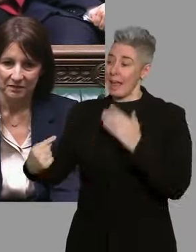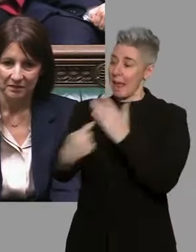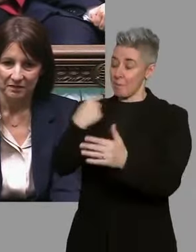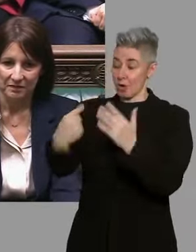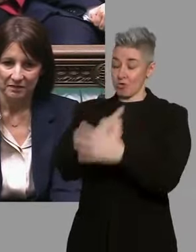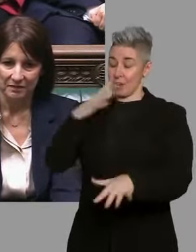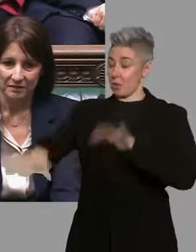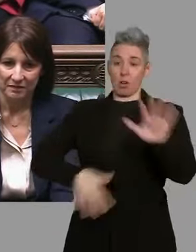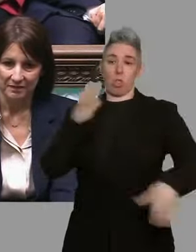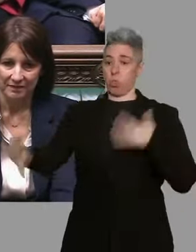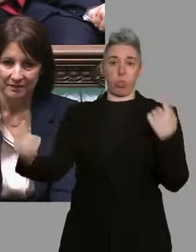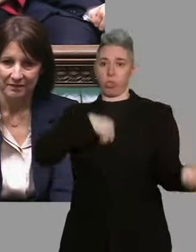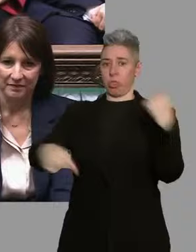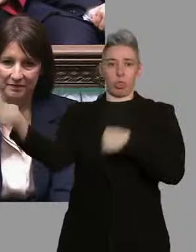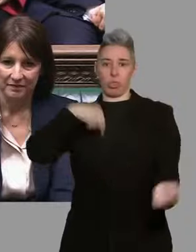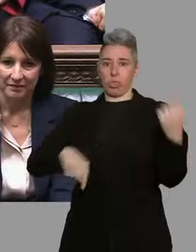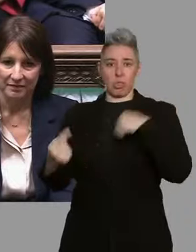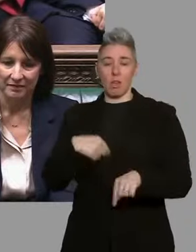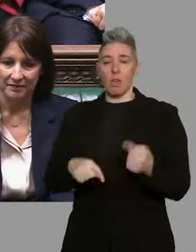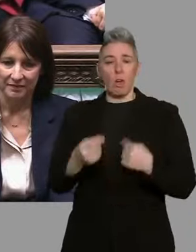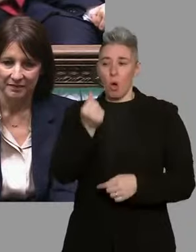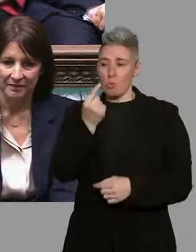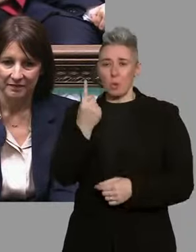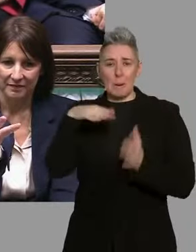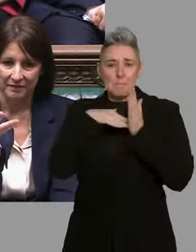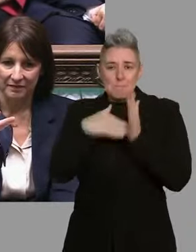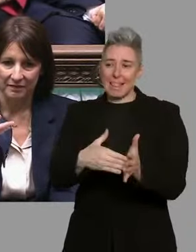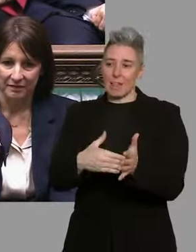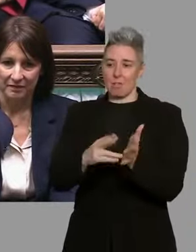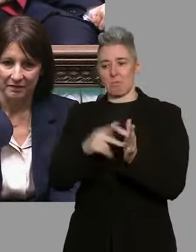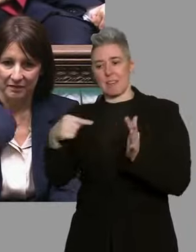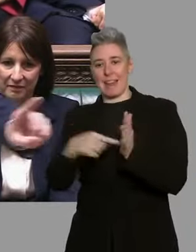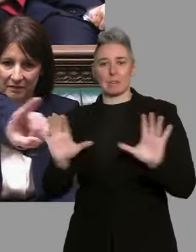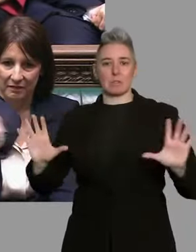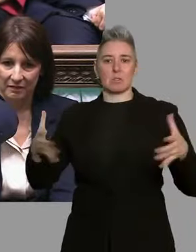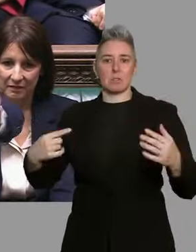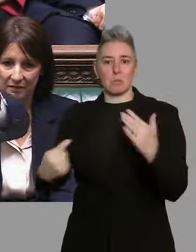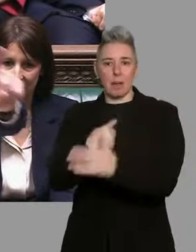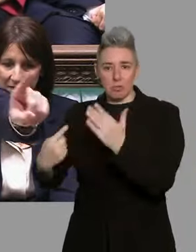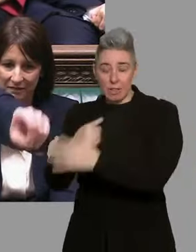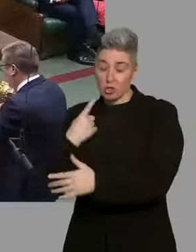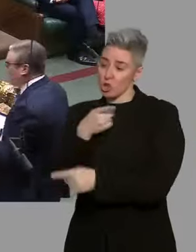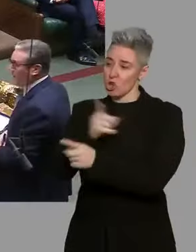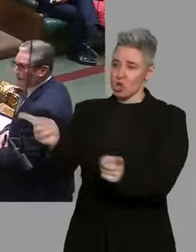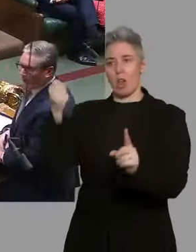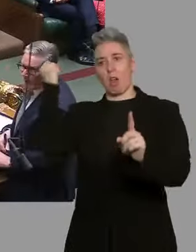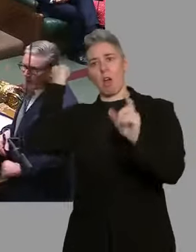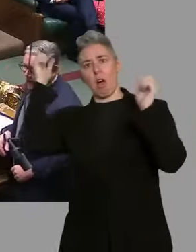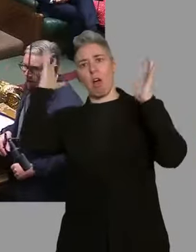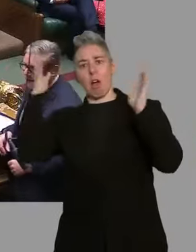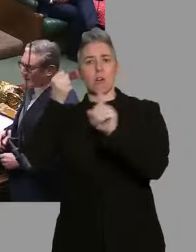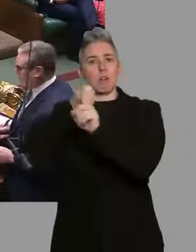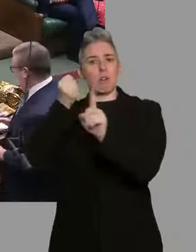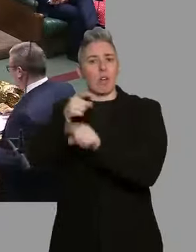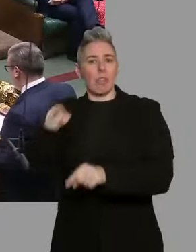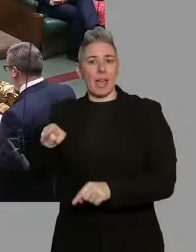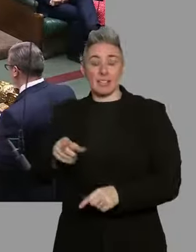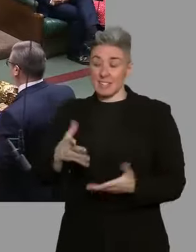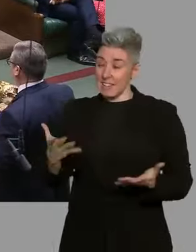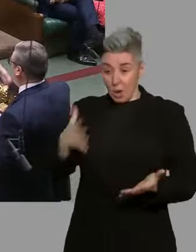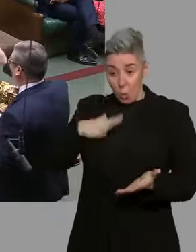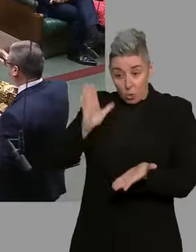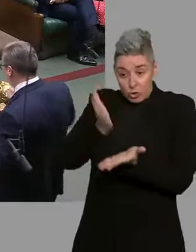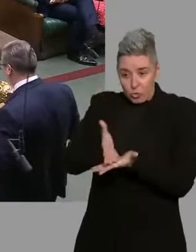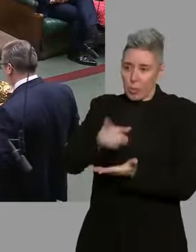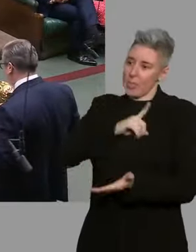migration. She was the cheerleader for all of that. She wants the truth. That's the truth. That's why they're sitting there. Mr. Speaker,